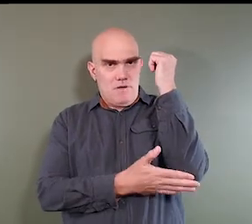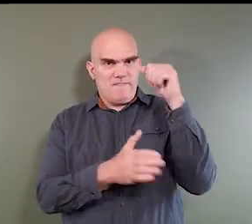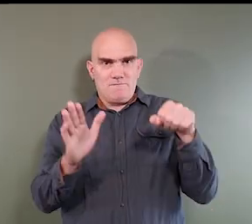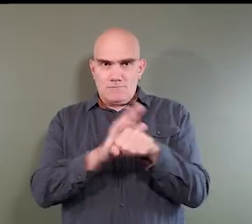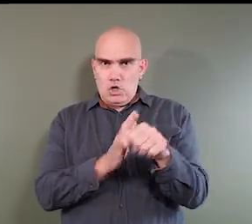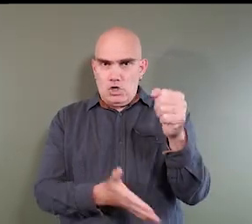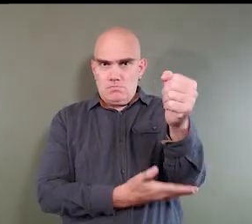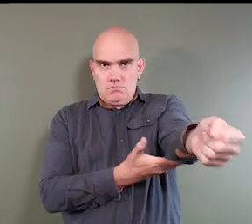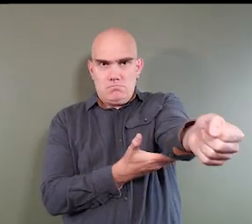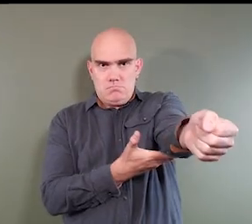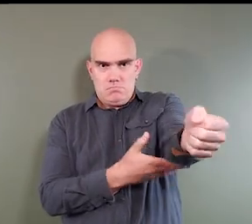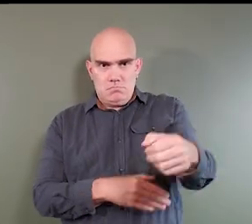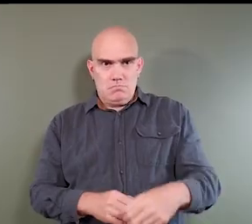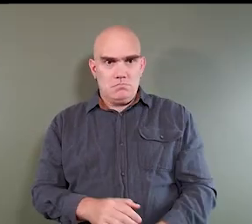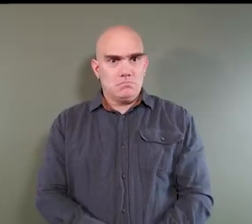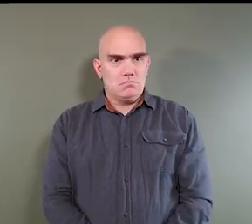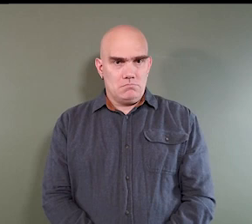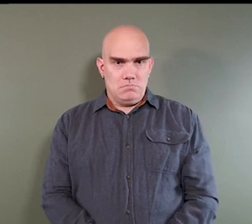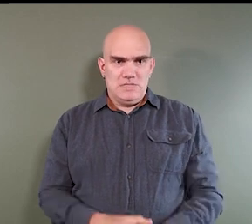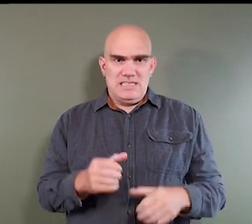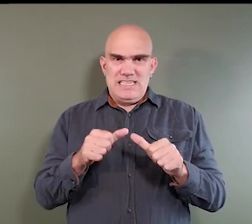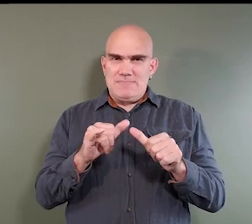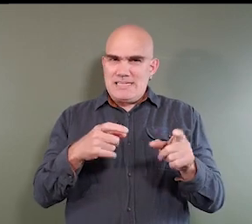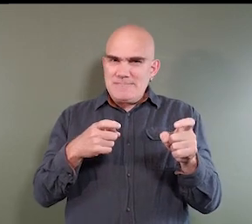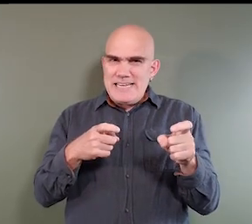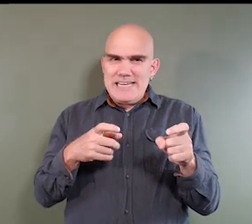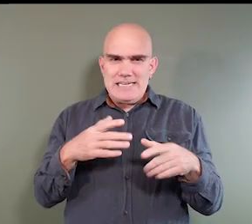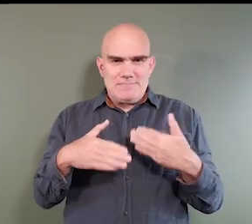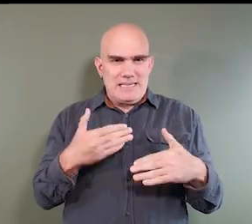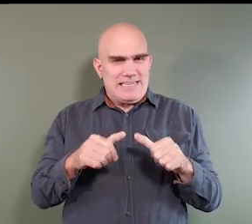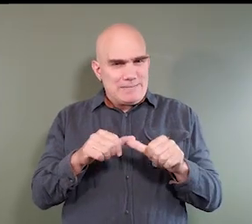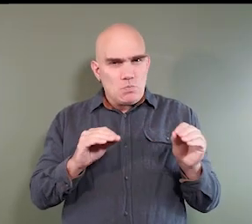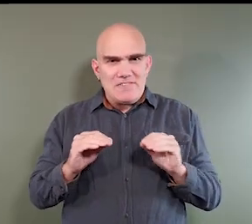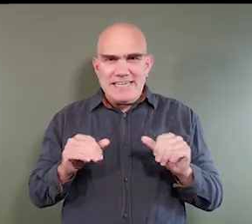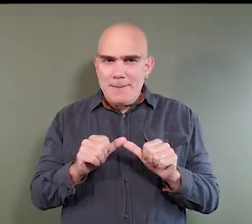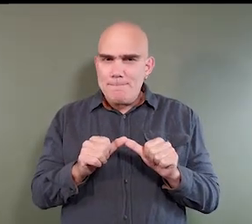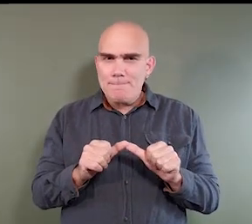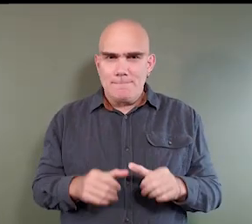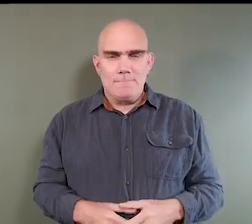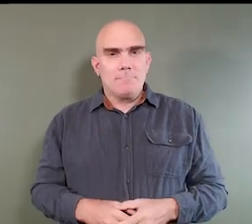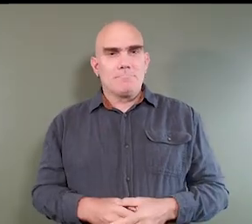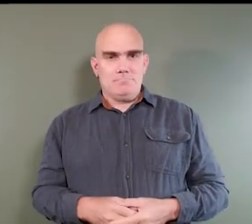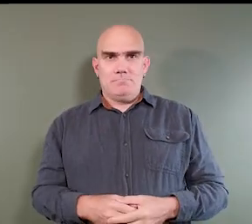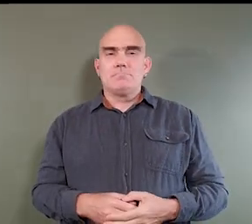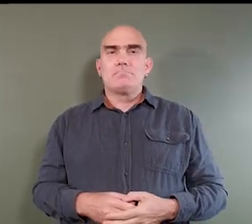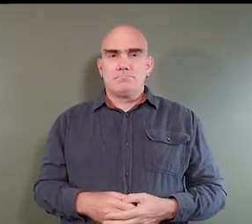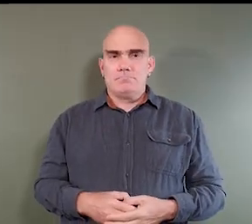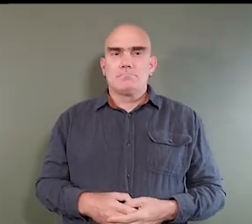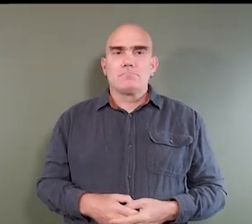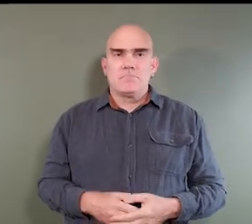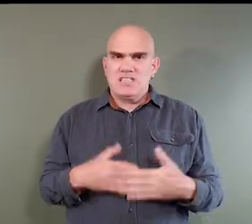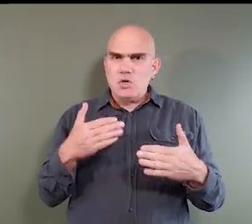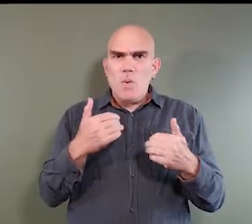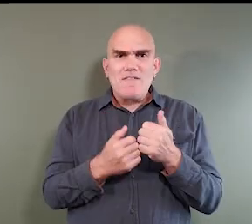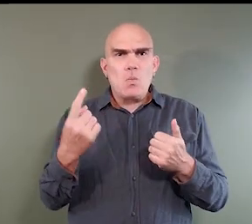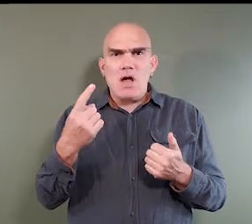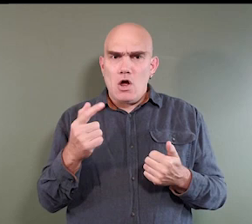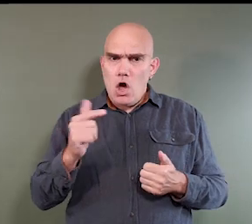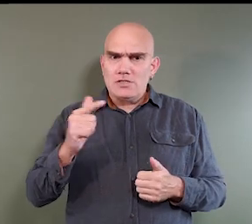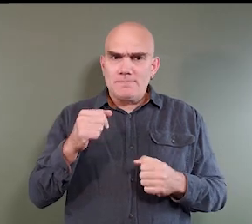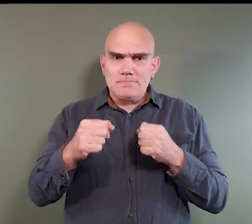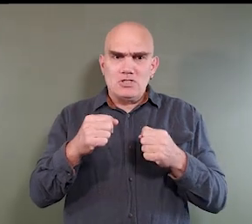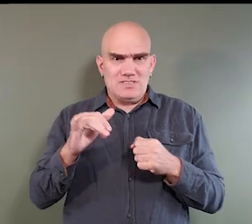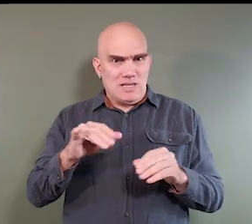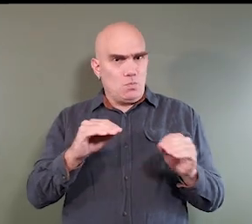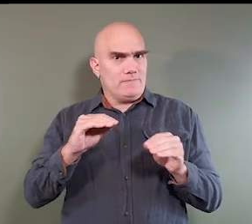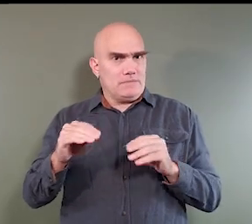elbows fully extended. Keep that speed and pace. Keep it moving. Let's go, everyone. Alternating punches